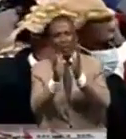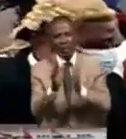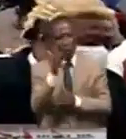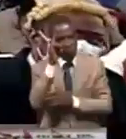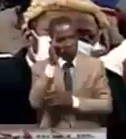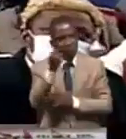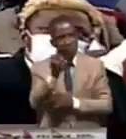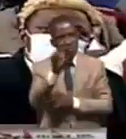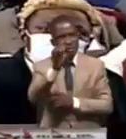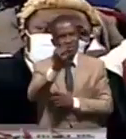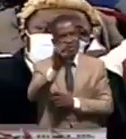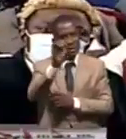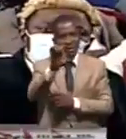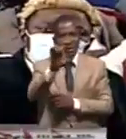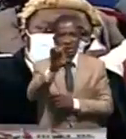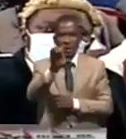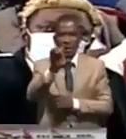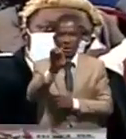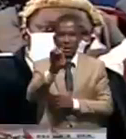the first respondent